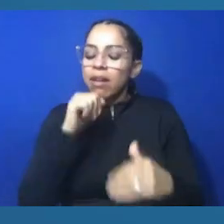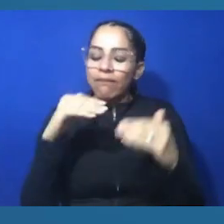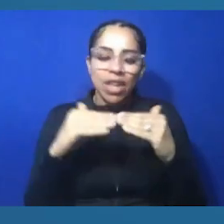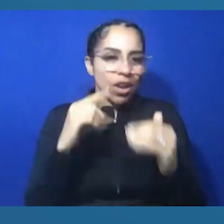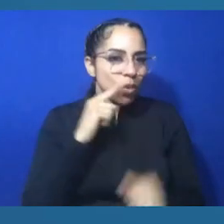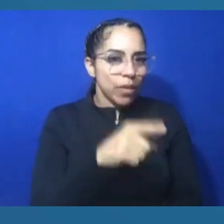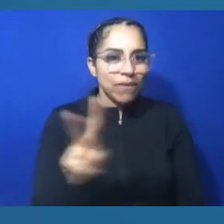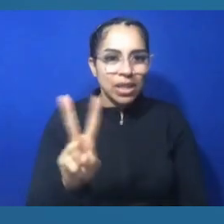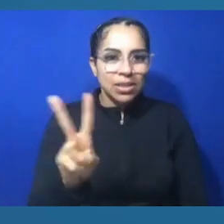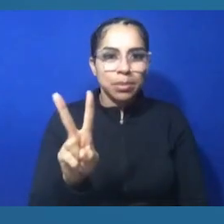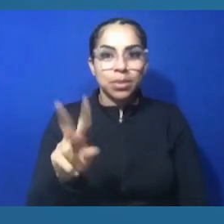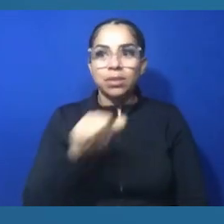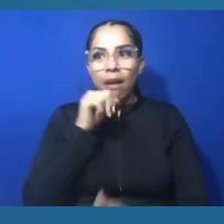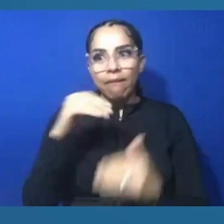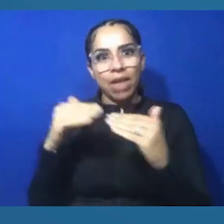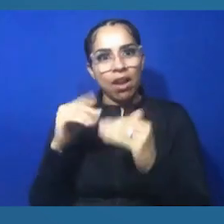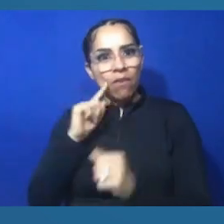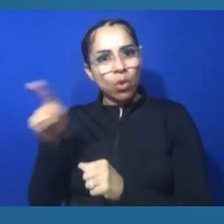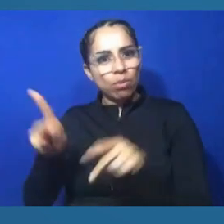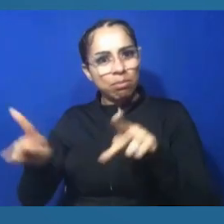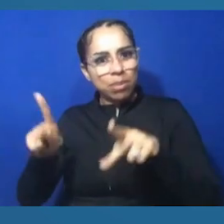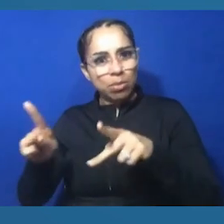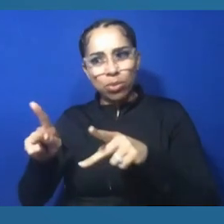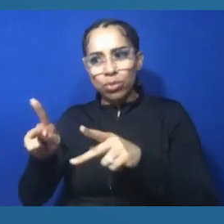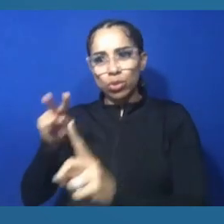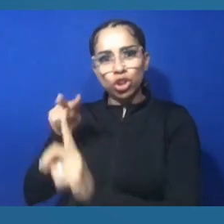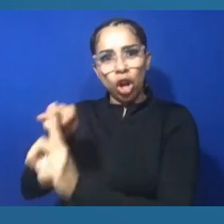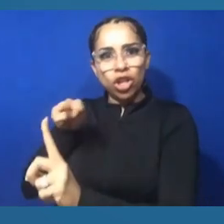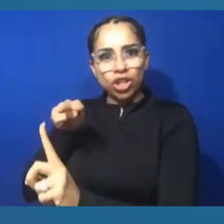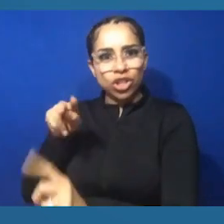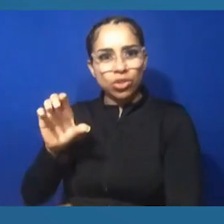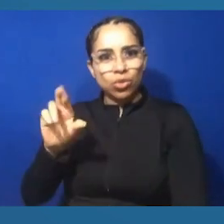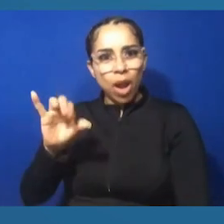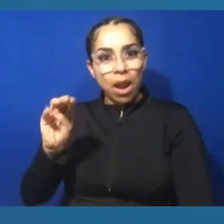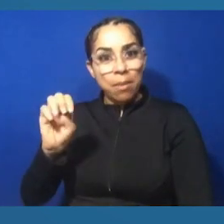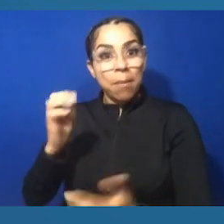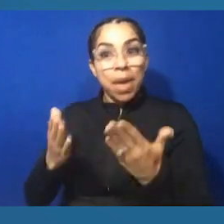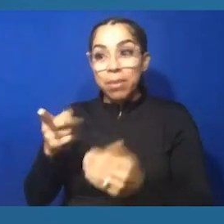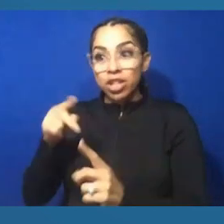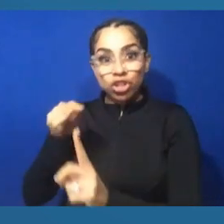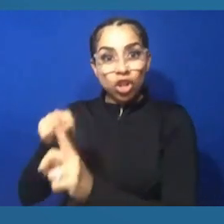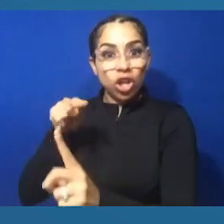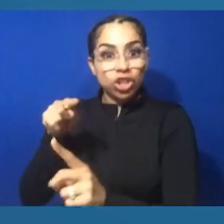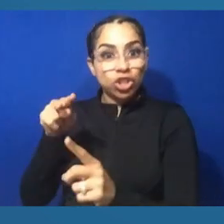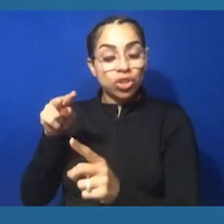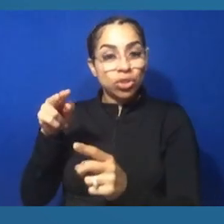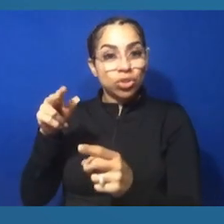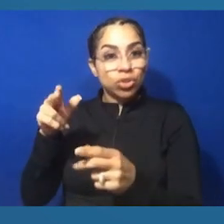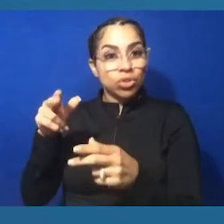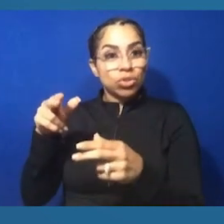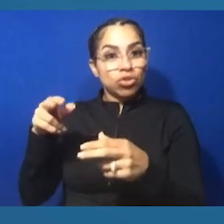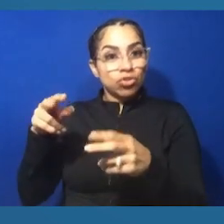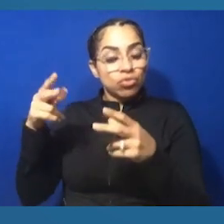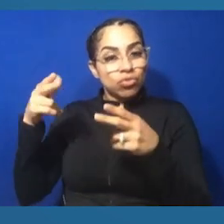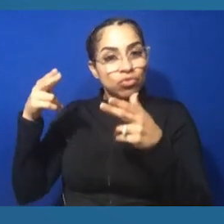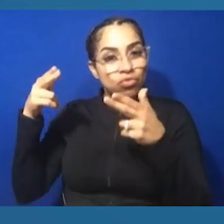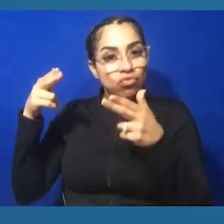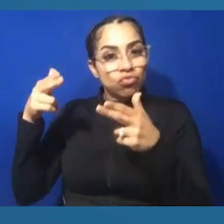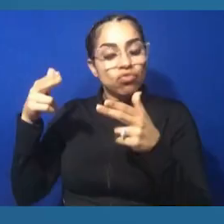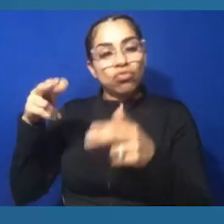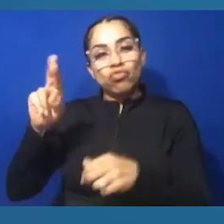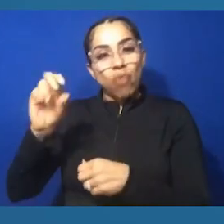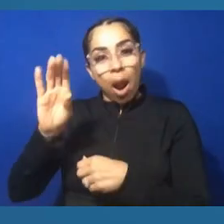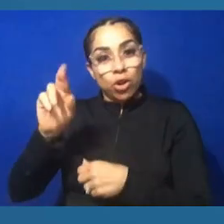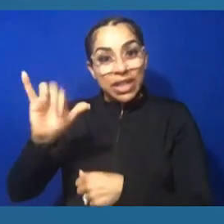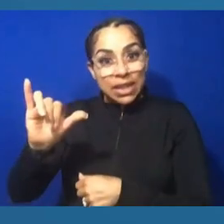who were charged with the crime as well, because someone would be charged with a robbery and be convicted because the evidence was collected